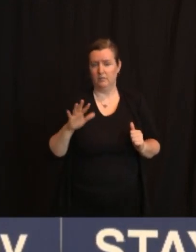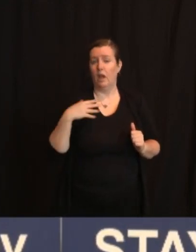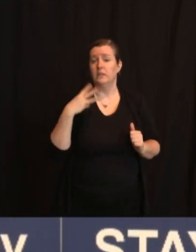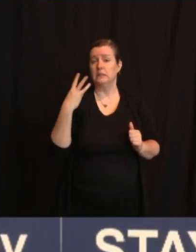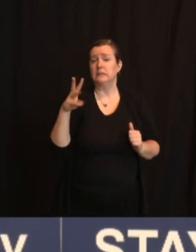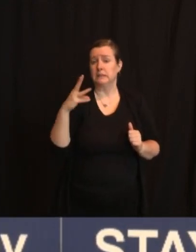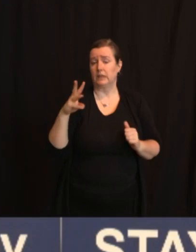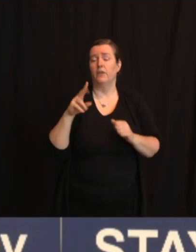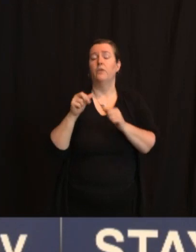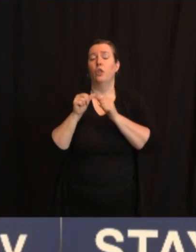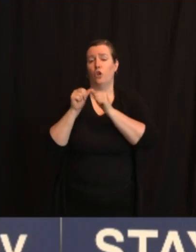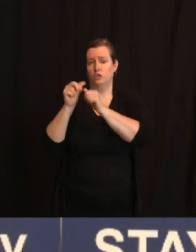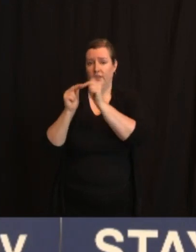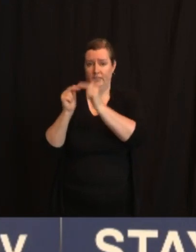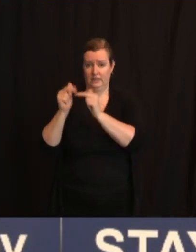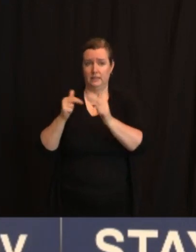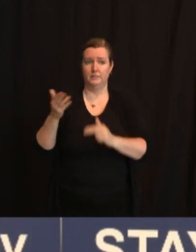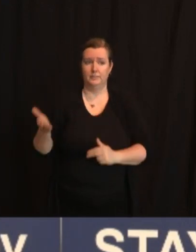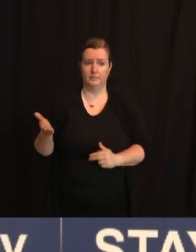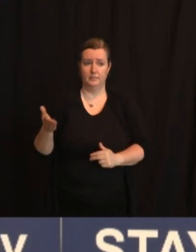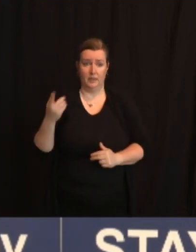tested,